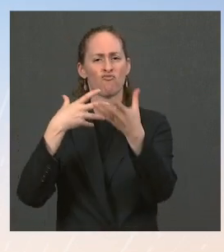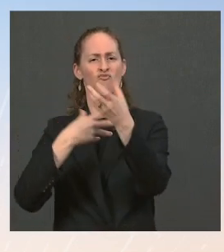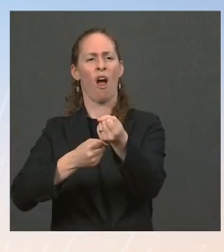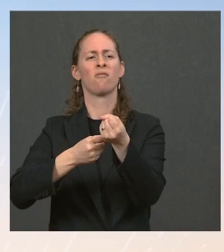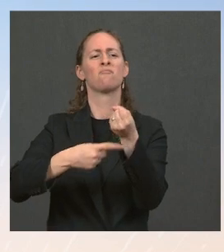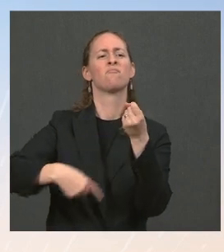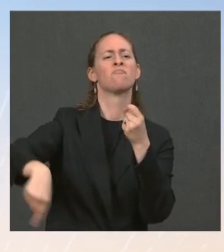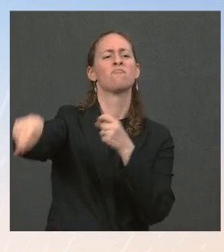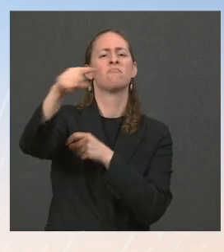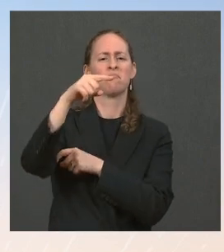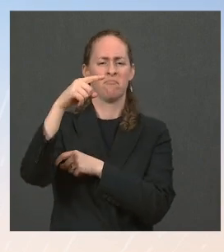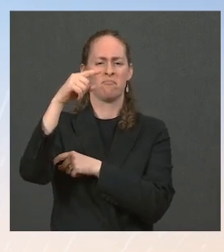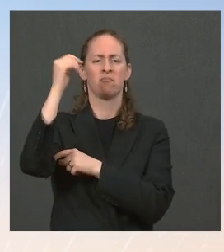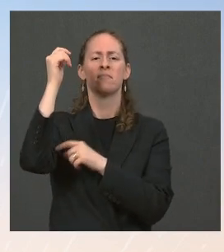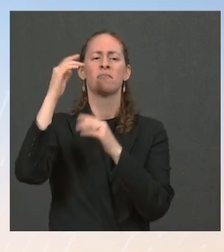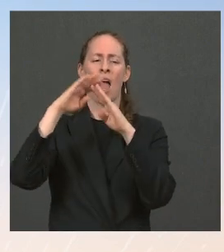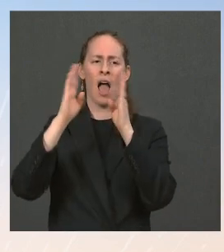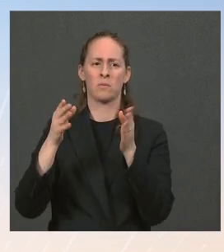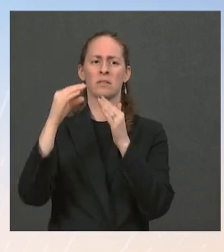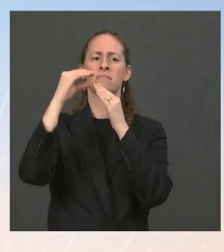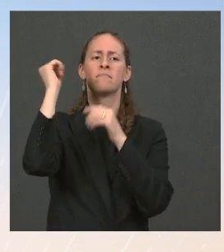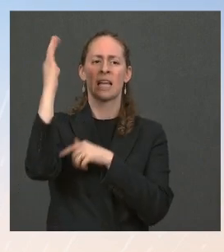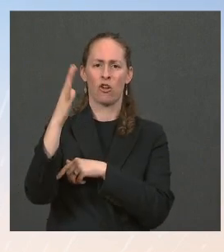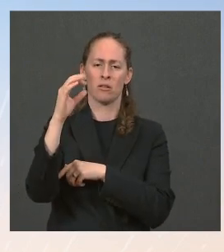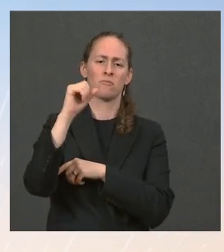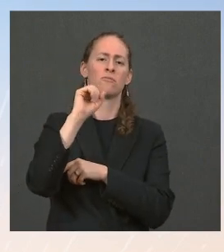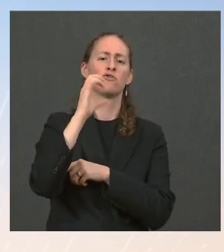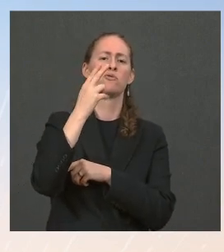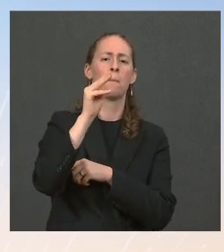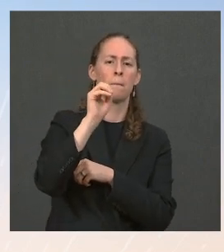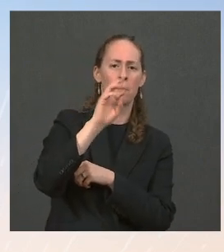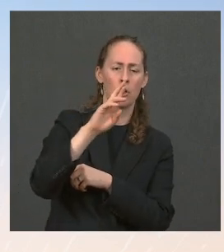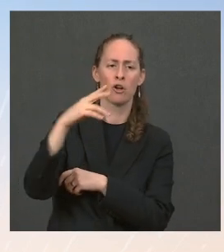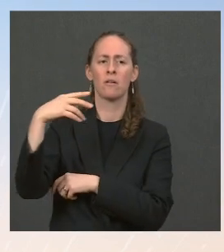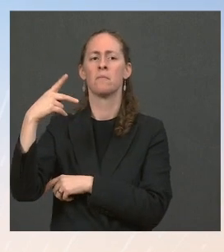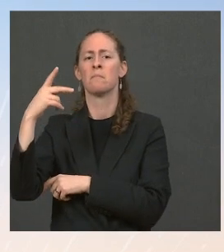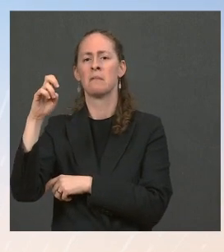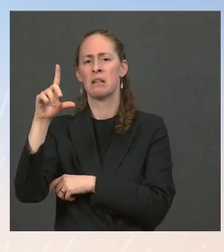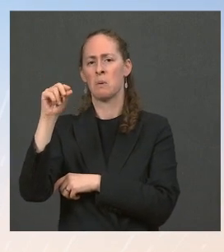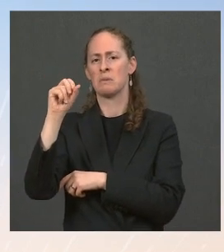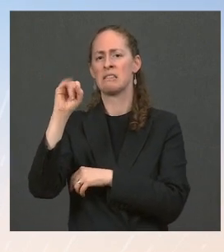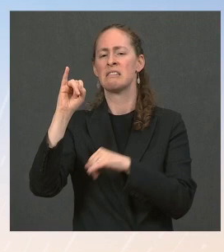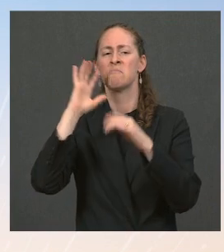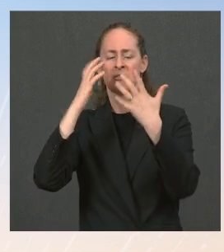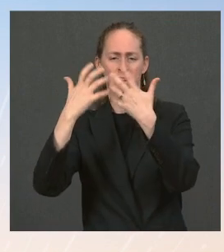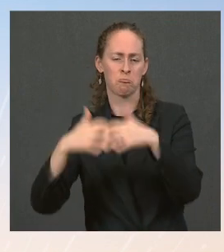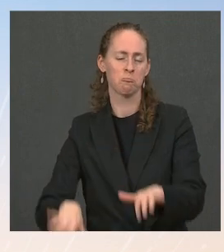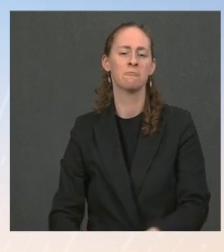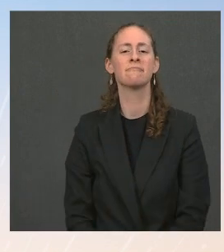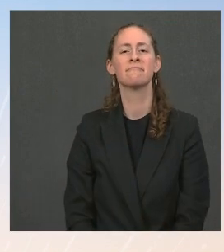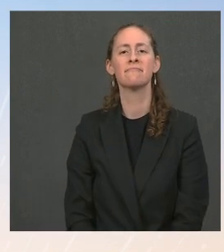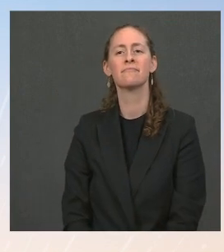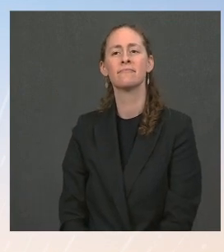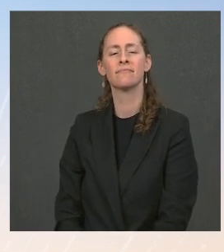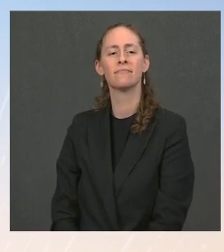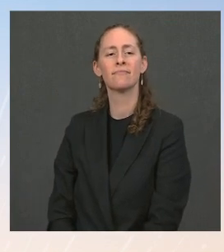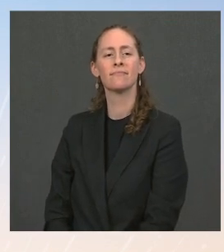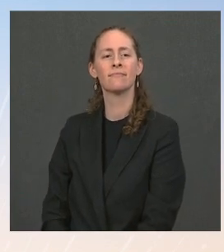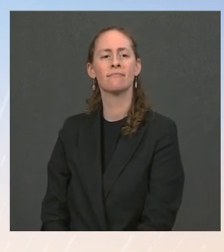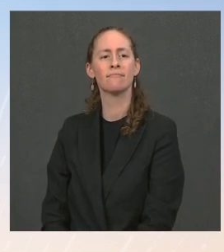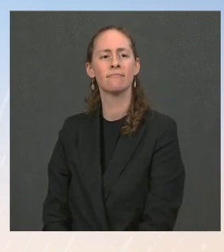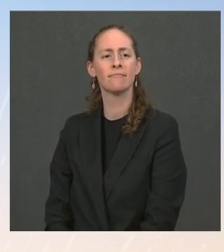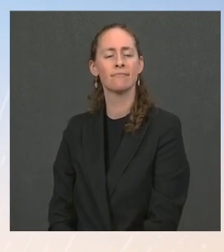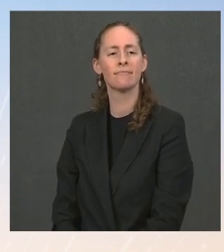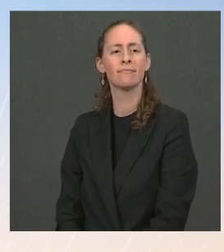and certainly he'll work closely with them to get these across the finish line. Bottom line, Americans are watching this. Who needs to give here, the progressive Democrats or the moderate